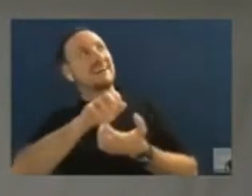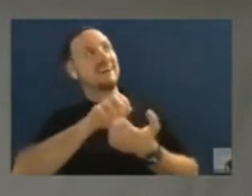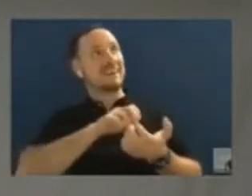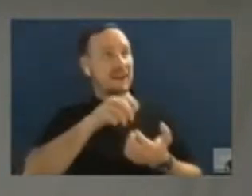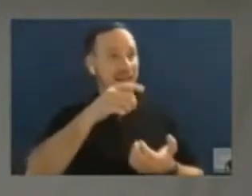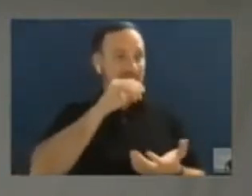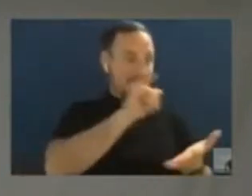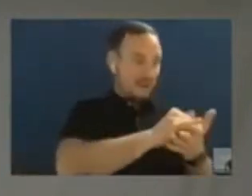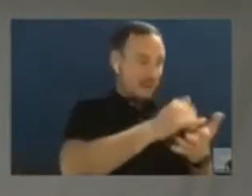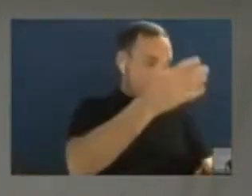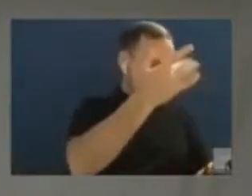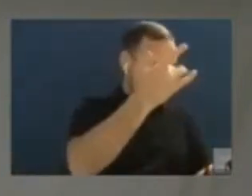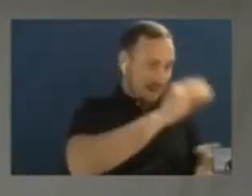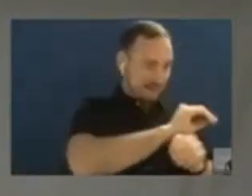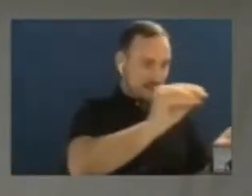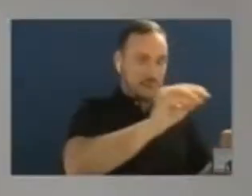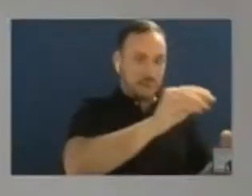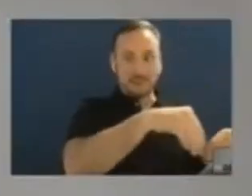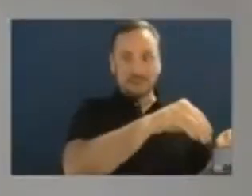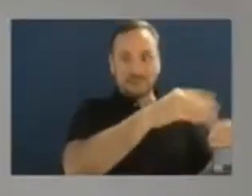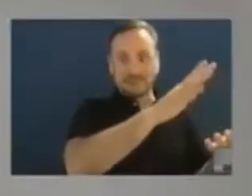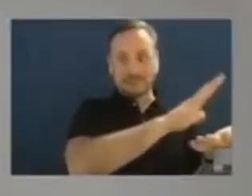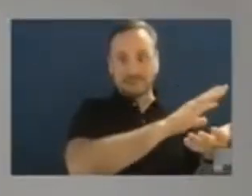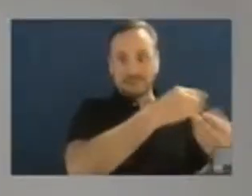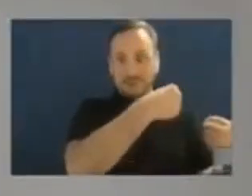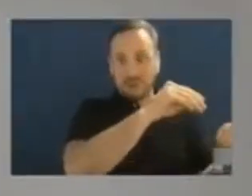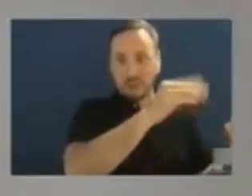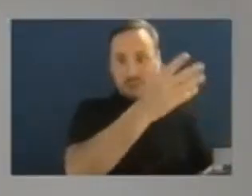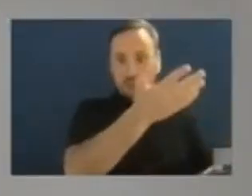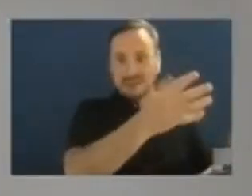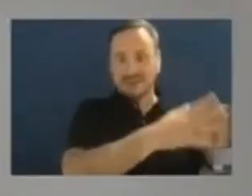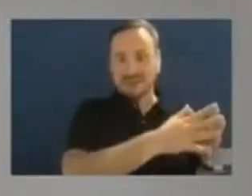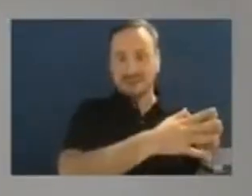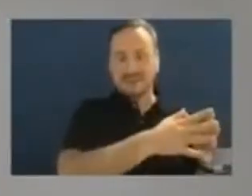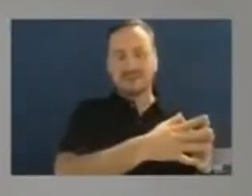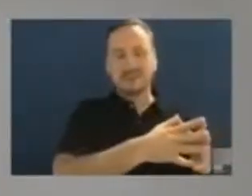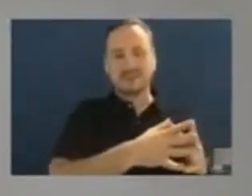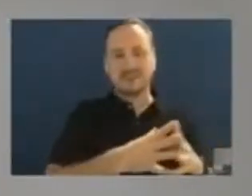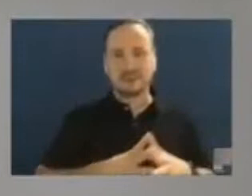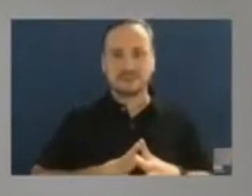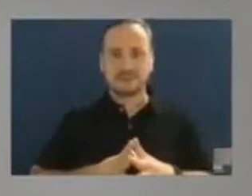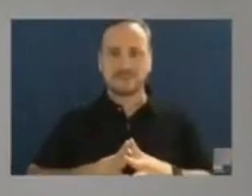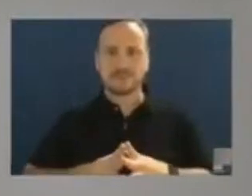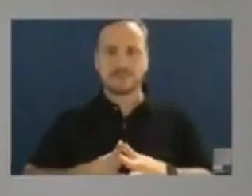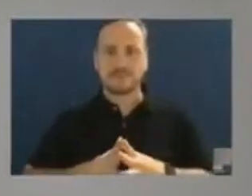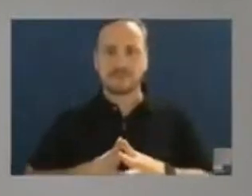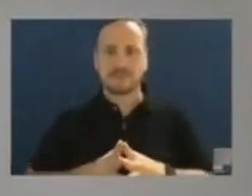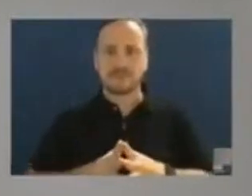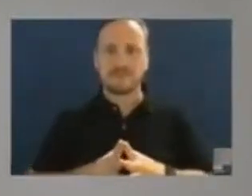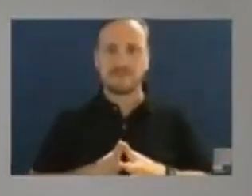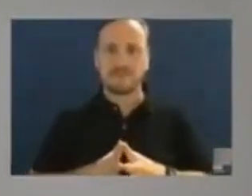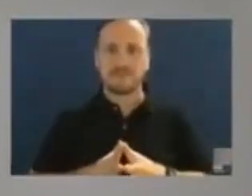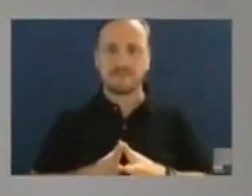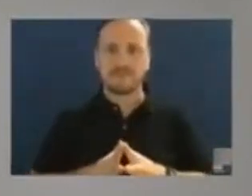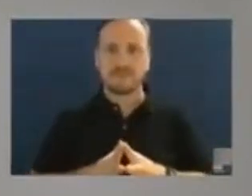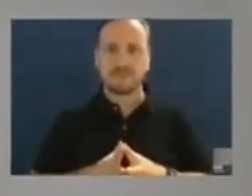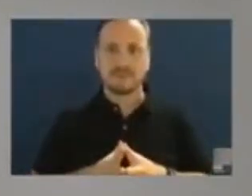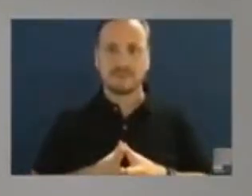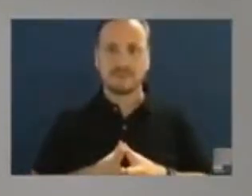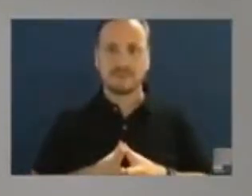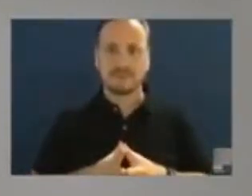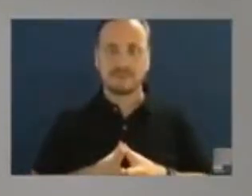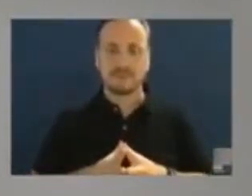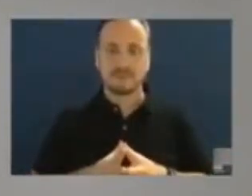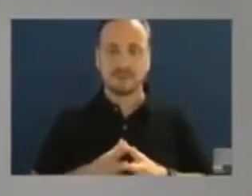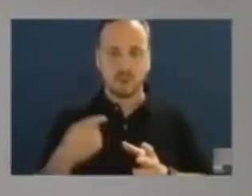That we have paid very close attention to our needs, and then again, to the hand